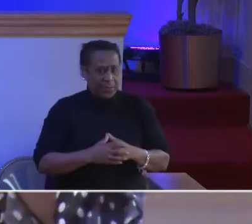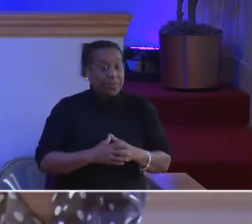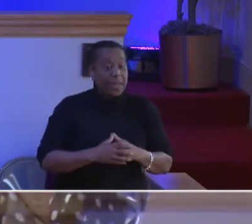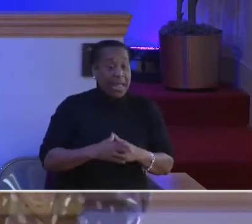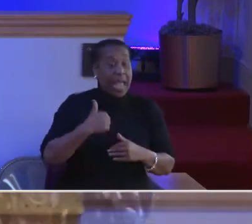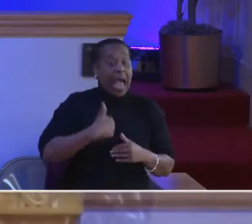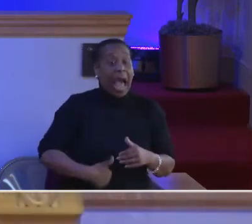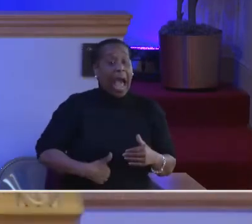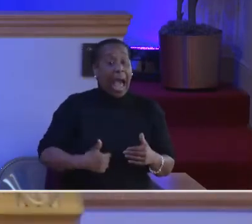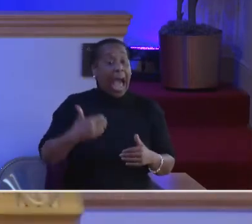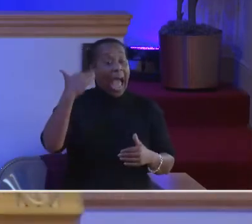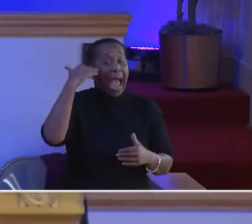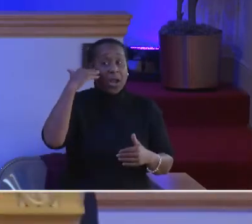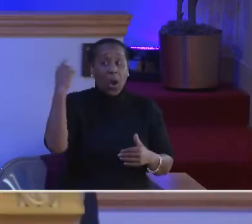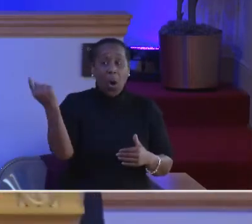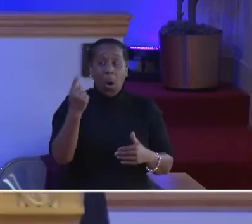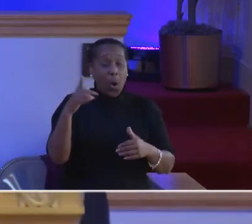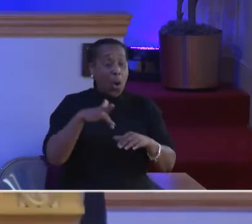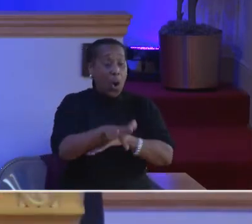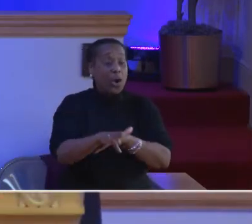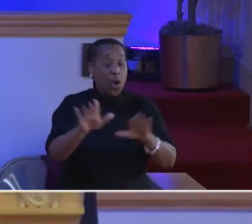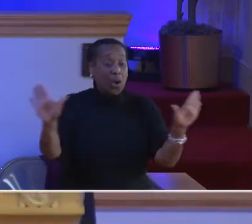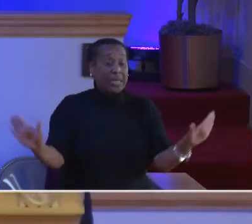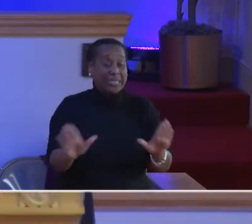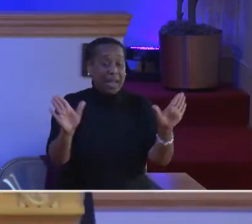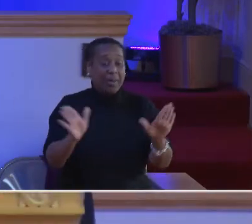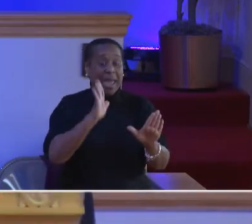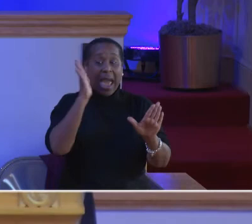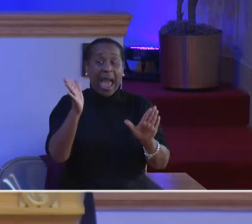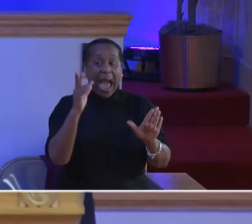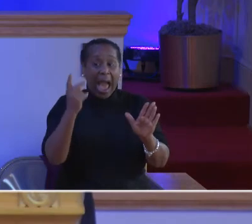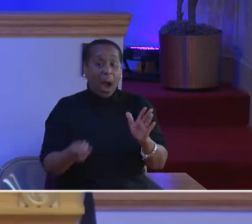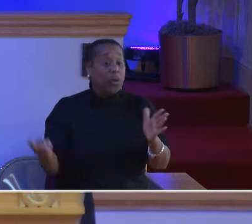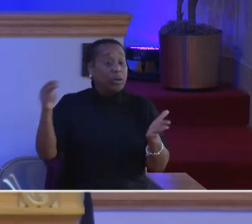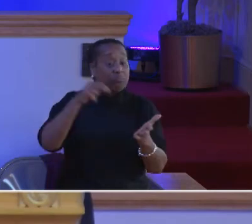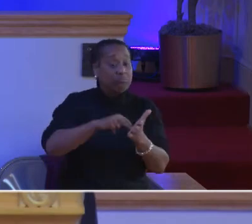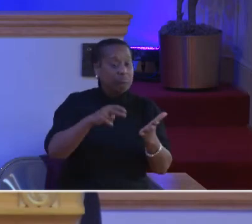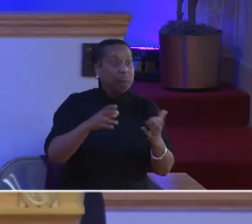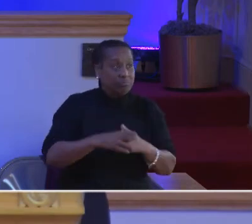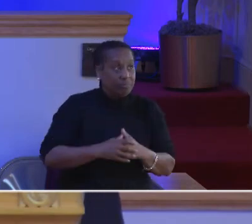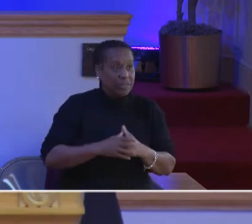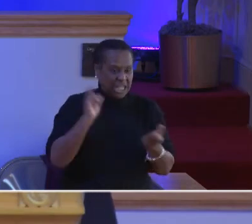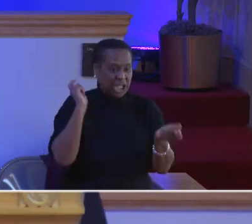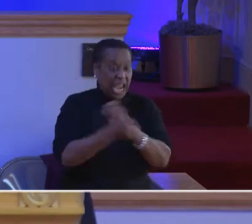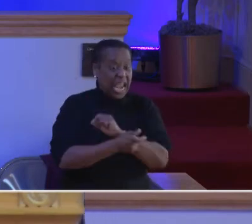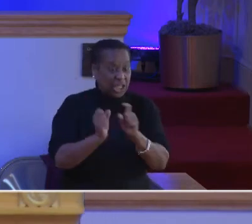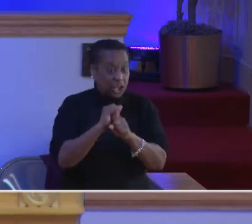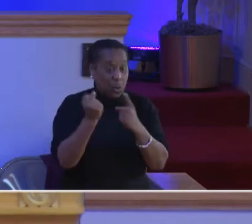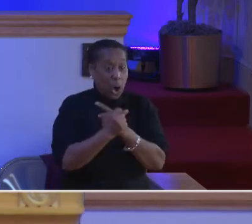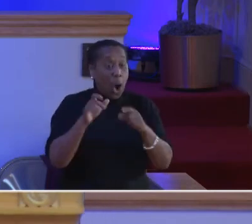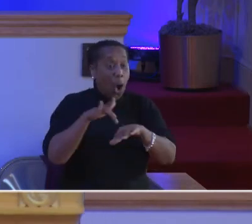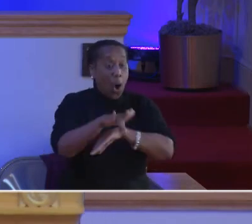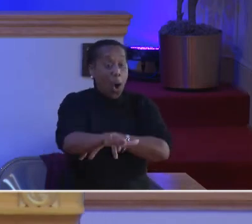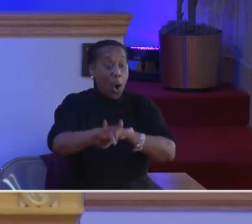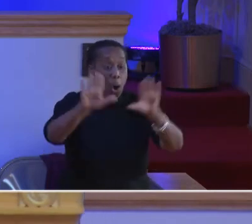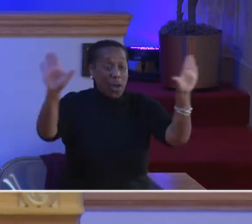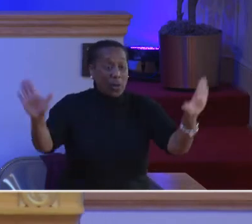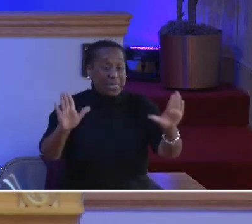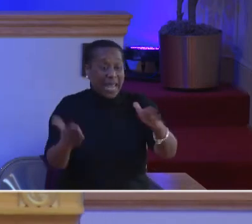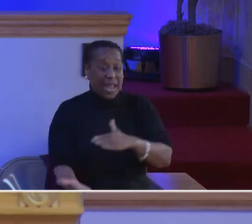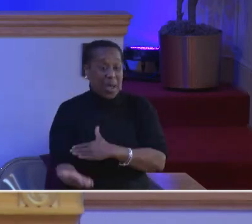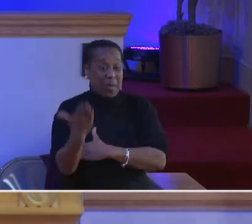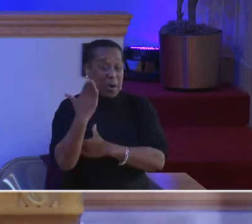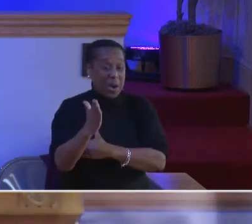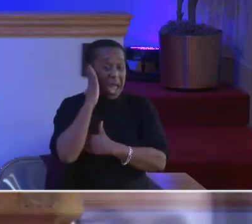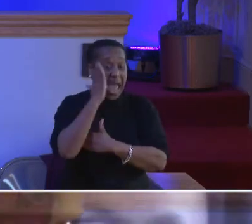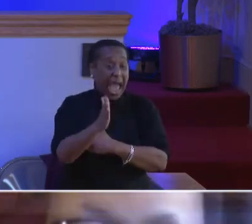But early on Sunday morning, I'm going to turn the situation around. Early on Sunday morning,